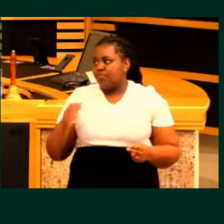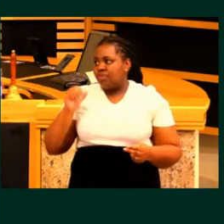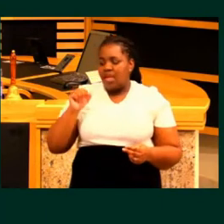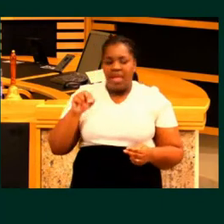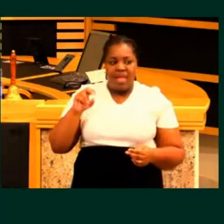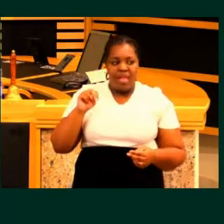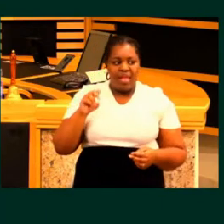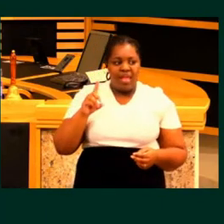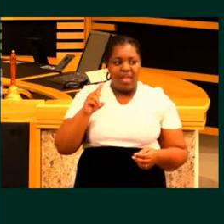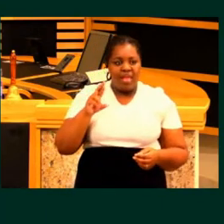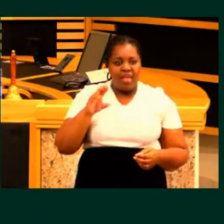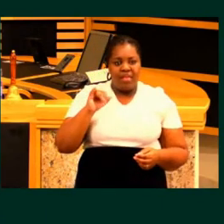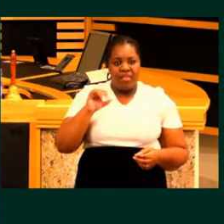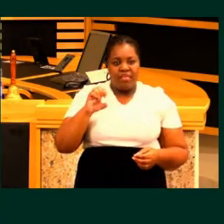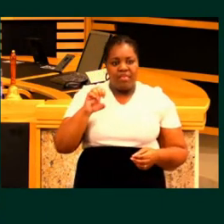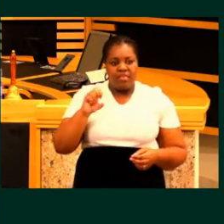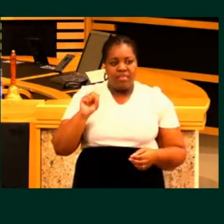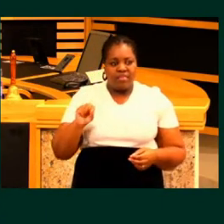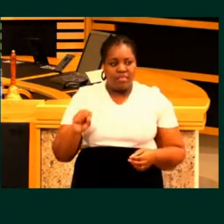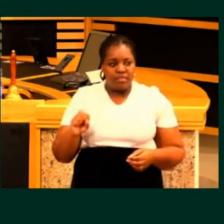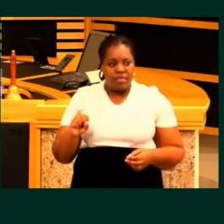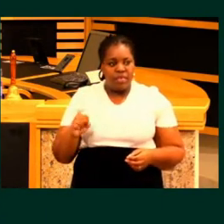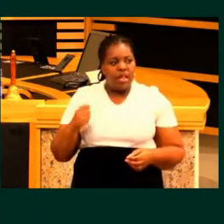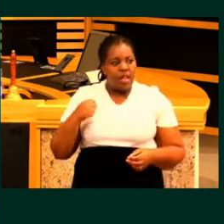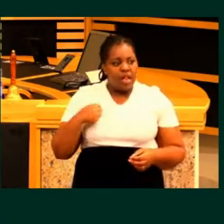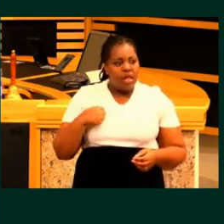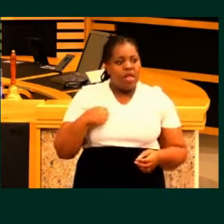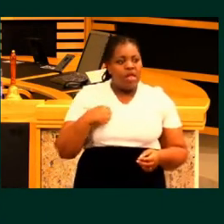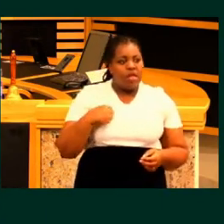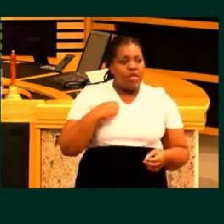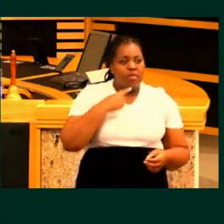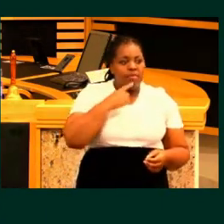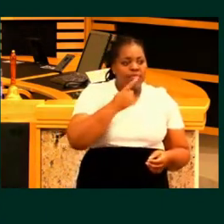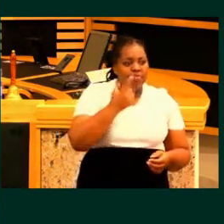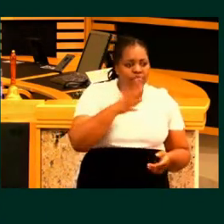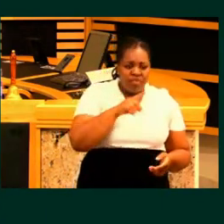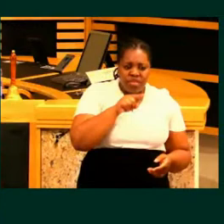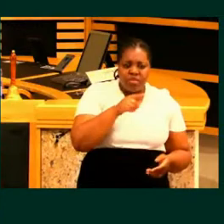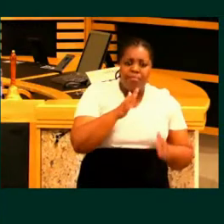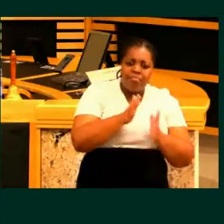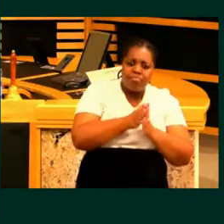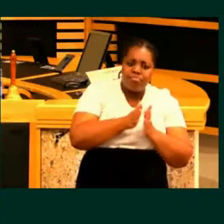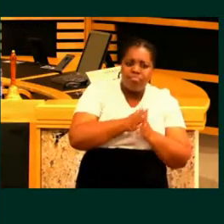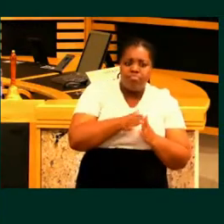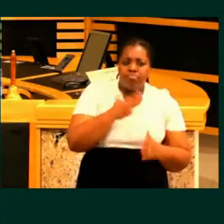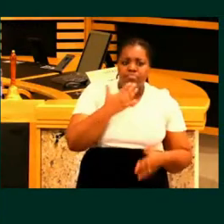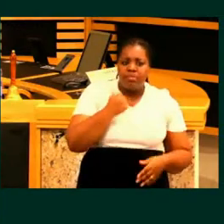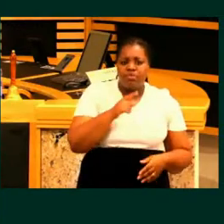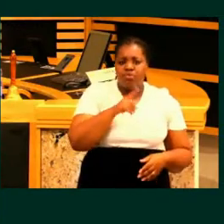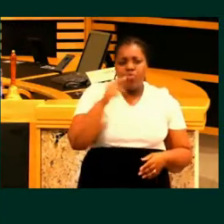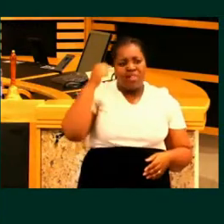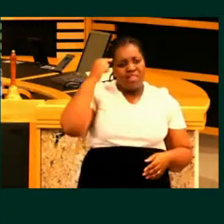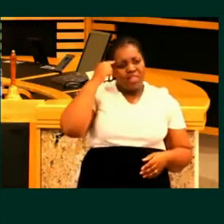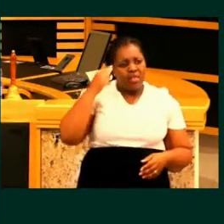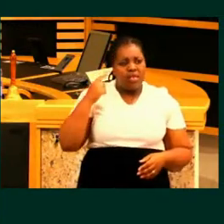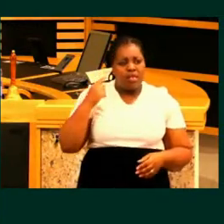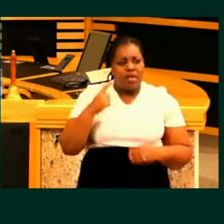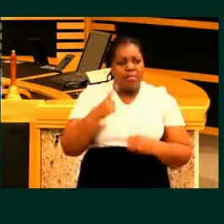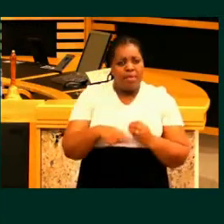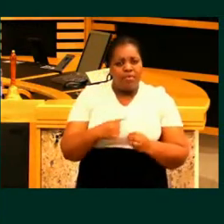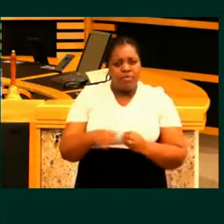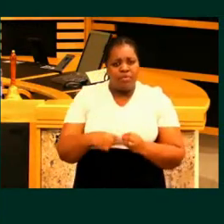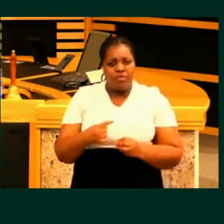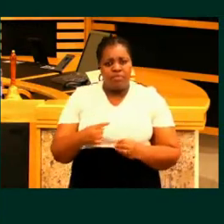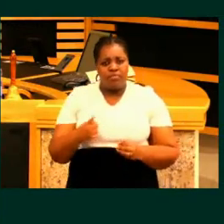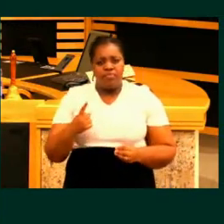member of this house and I I went to him and I said to him please won't you think about just just